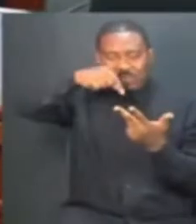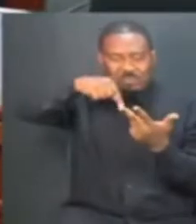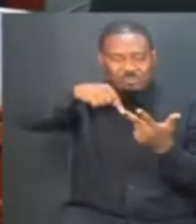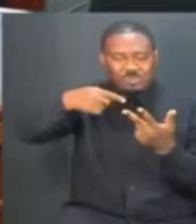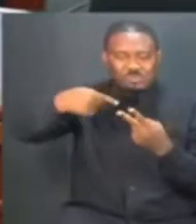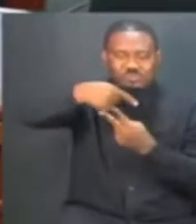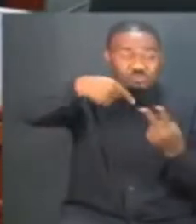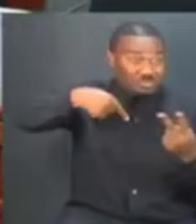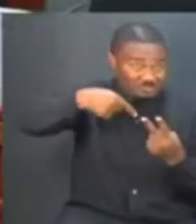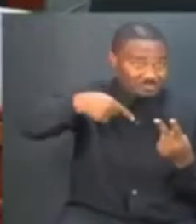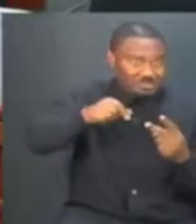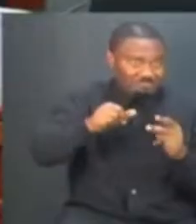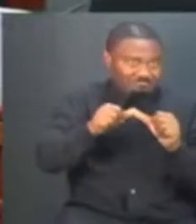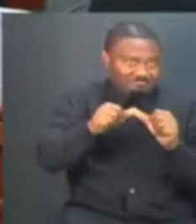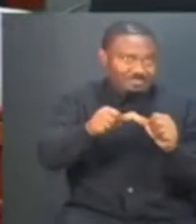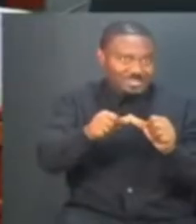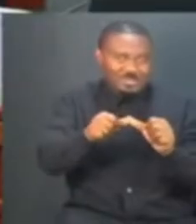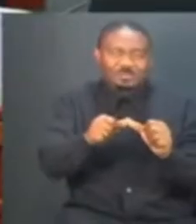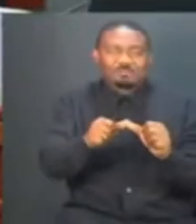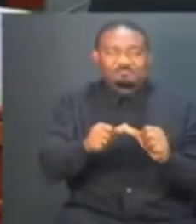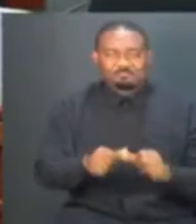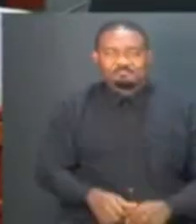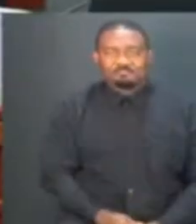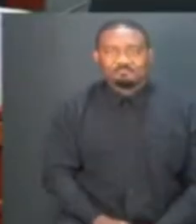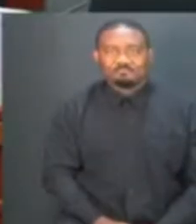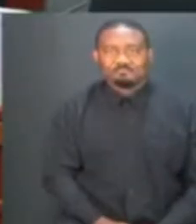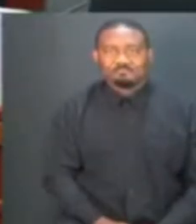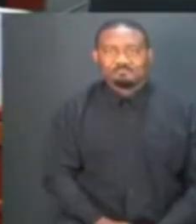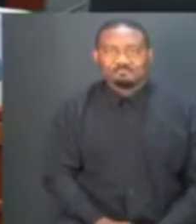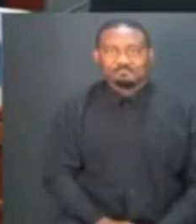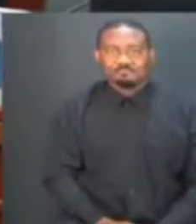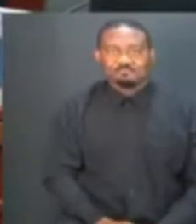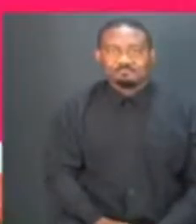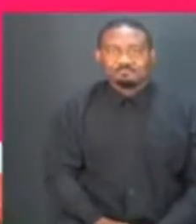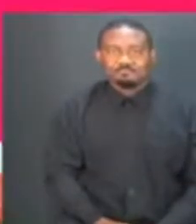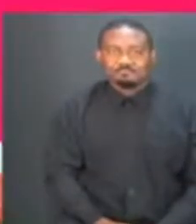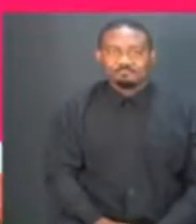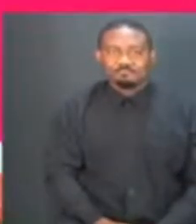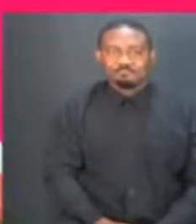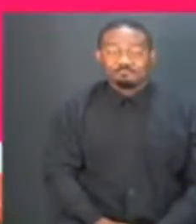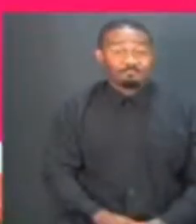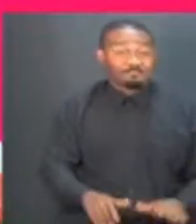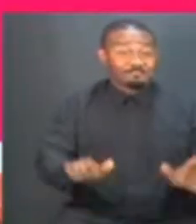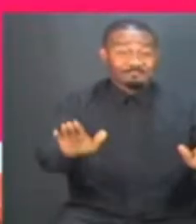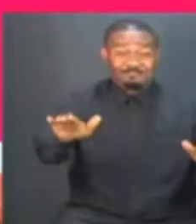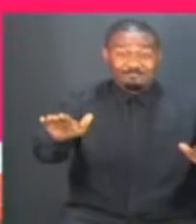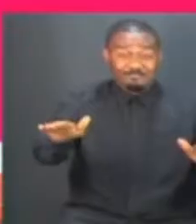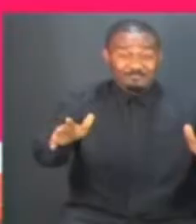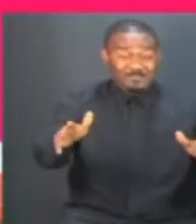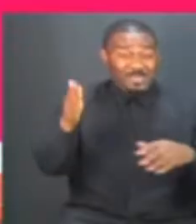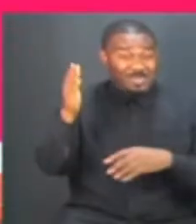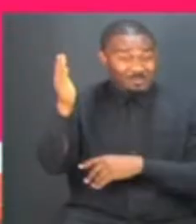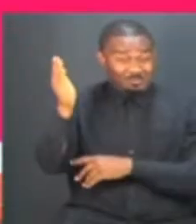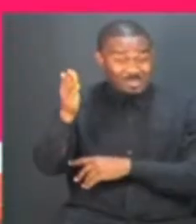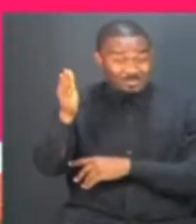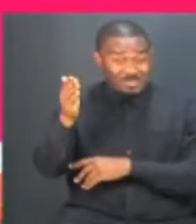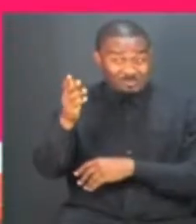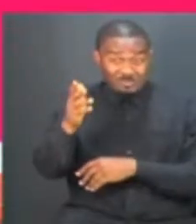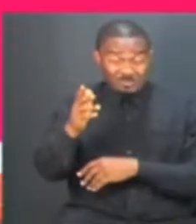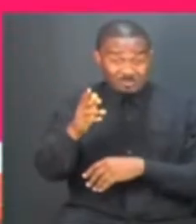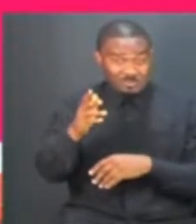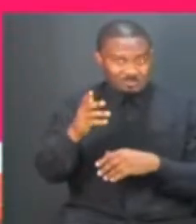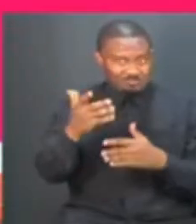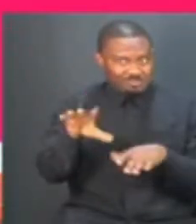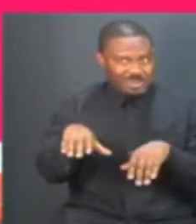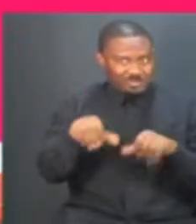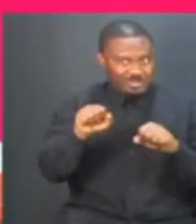other businesses. That's all I'm saying. See, honourable members, statements are admitted for processing.